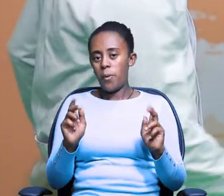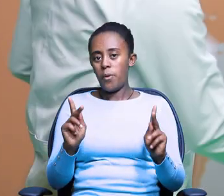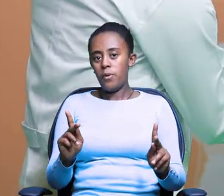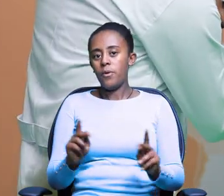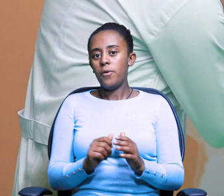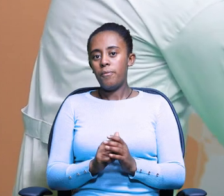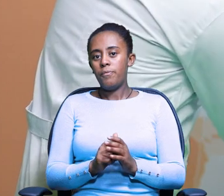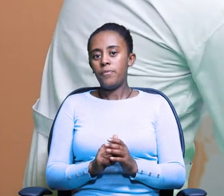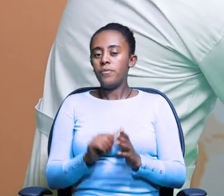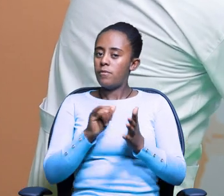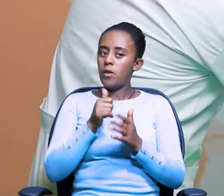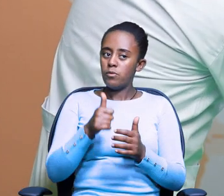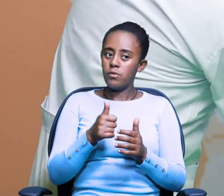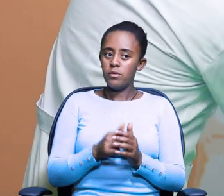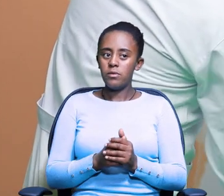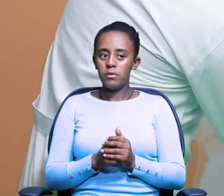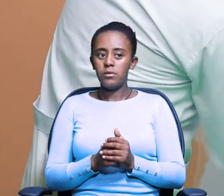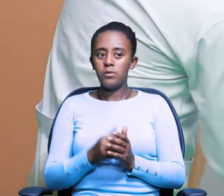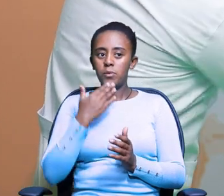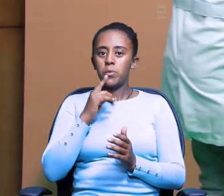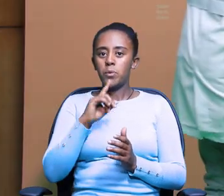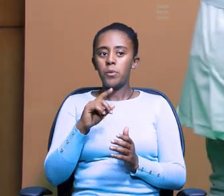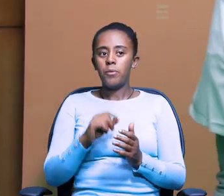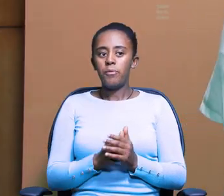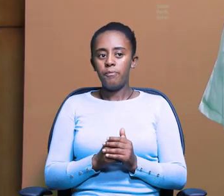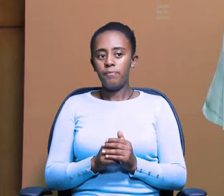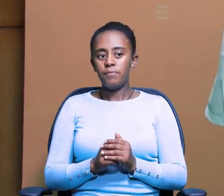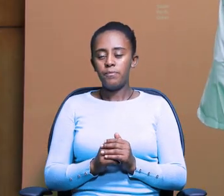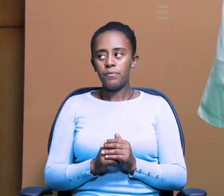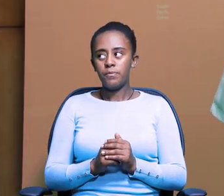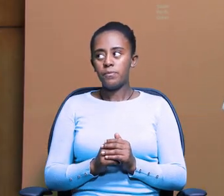Okay, if so, that is good. That is good.